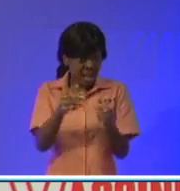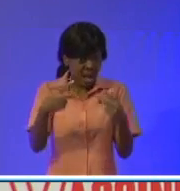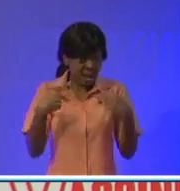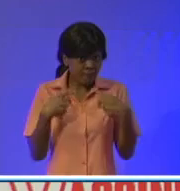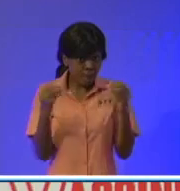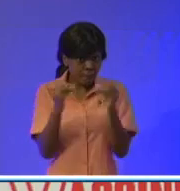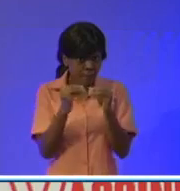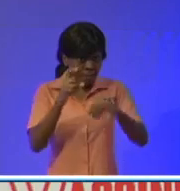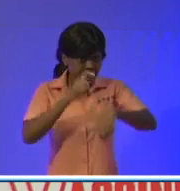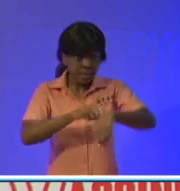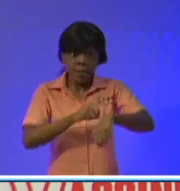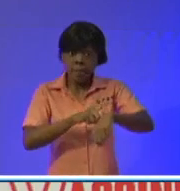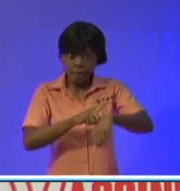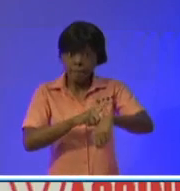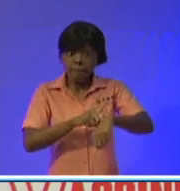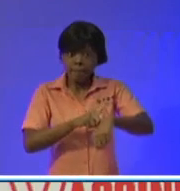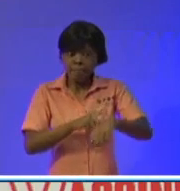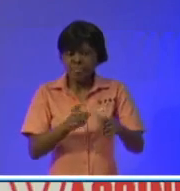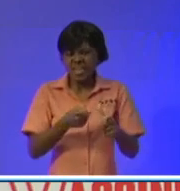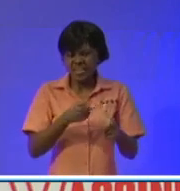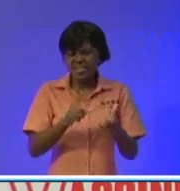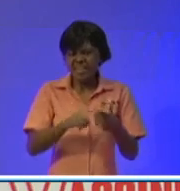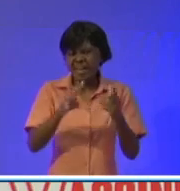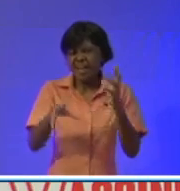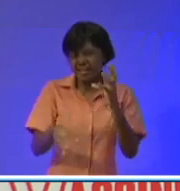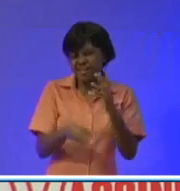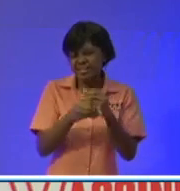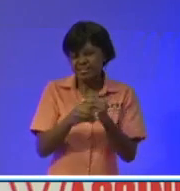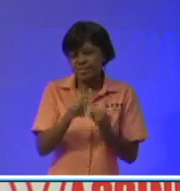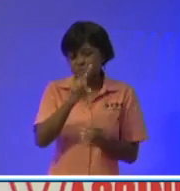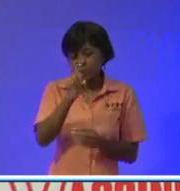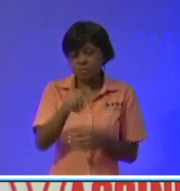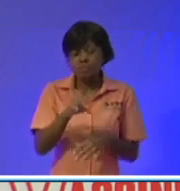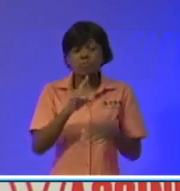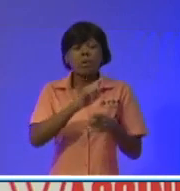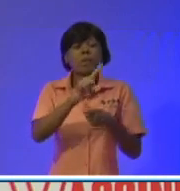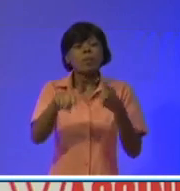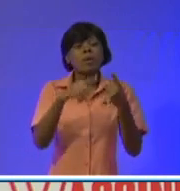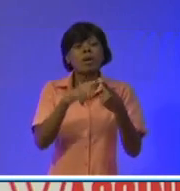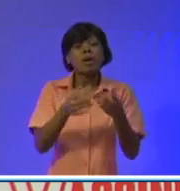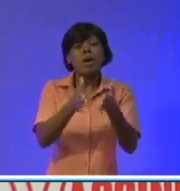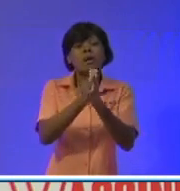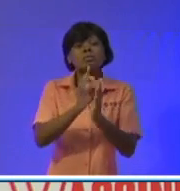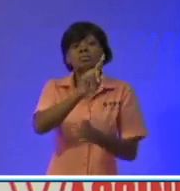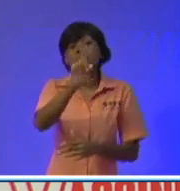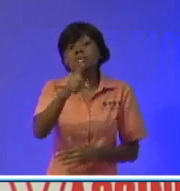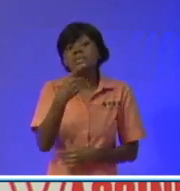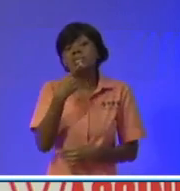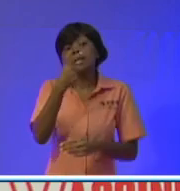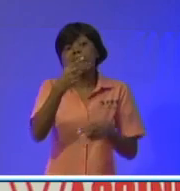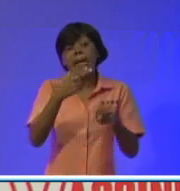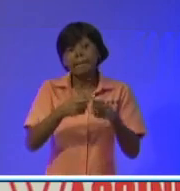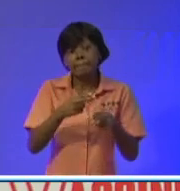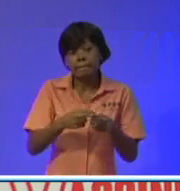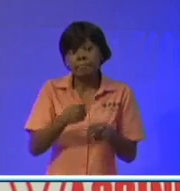Our first question this morning goes to Power 102 FM. Good morning.